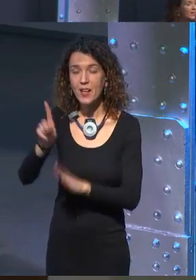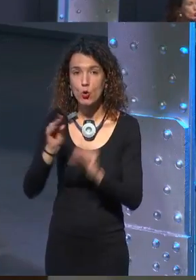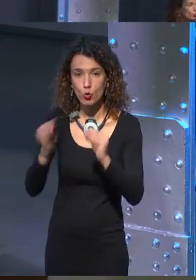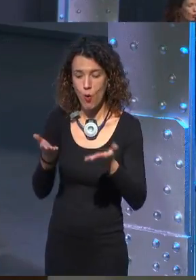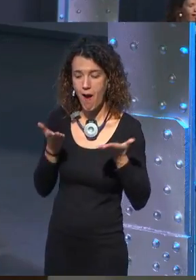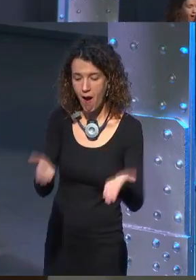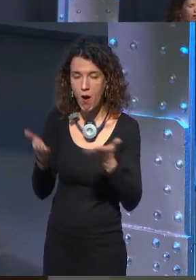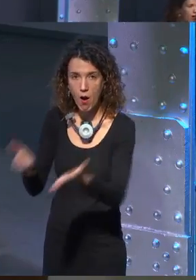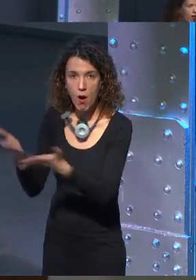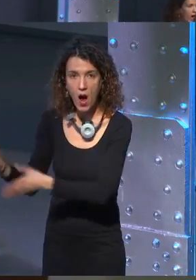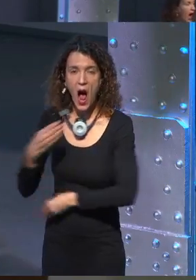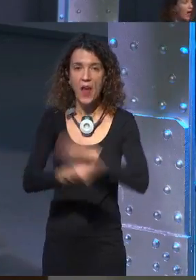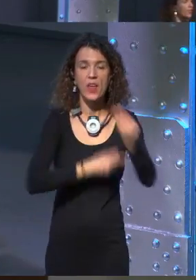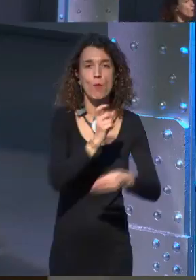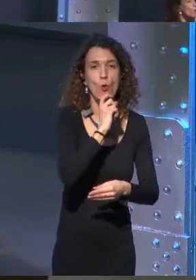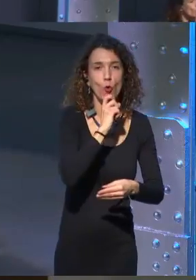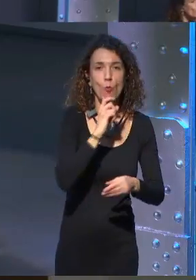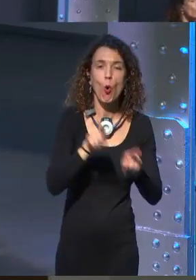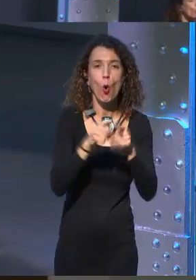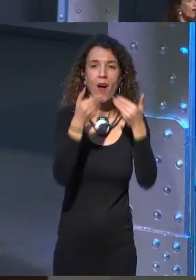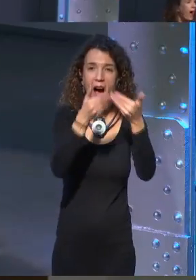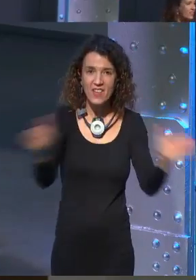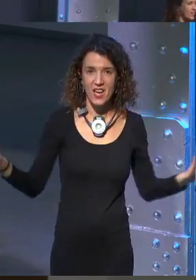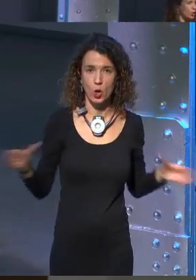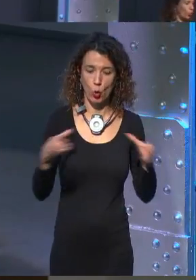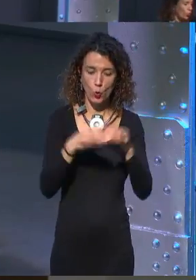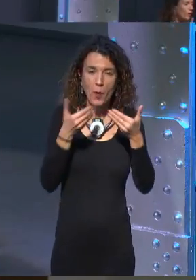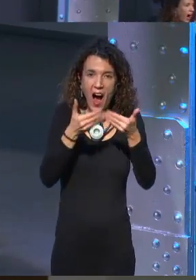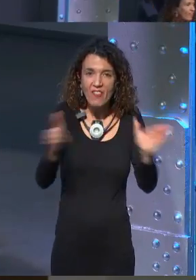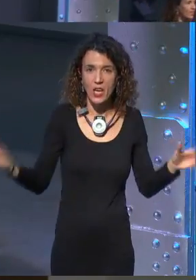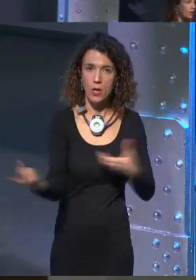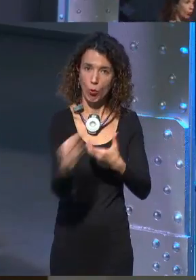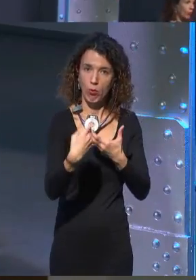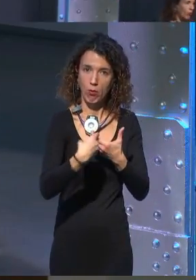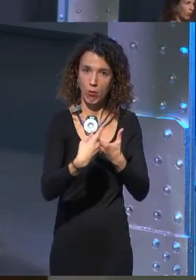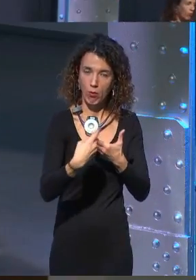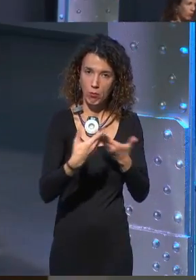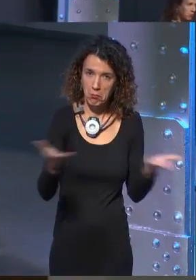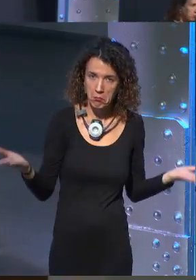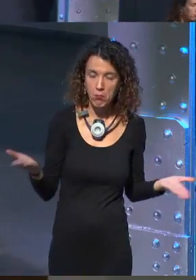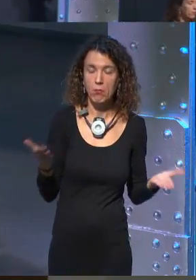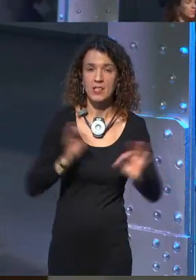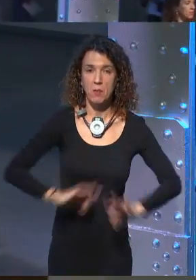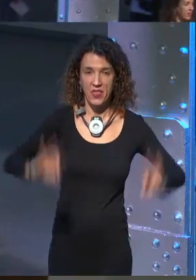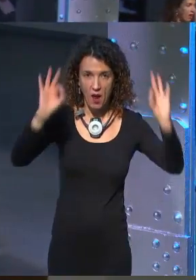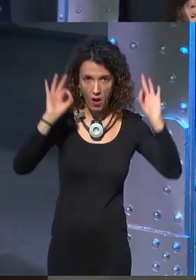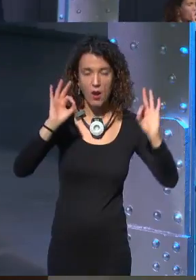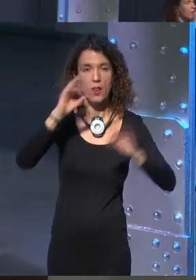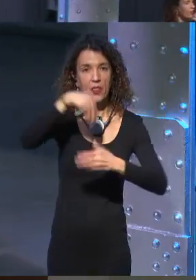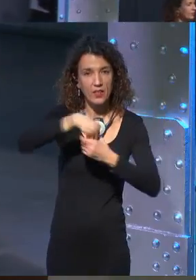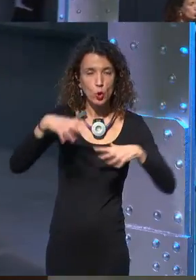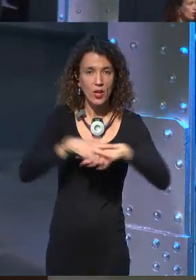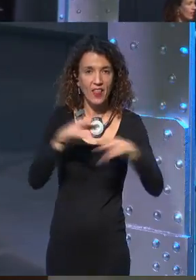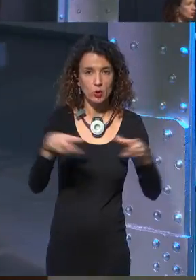open circles. Open is an acronym for Ordinary Person, Extraordinary Network. And especially on digital social media, it is